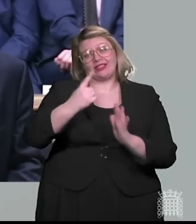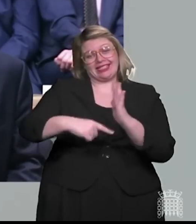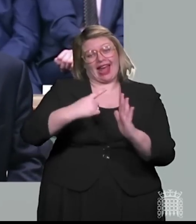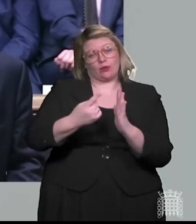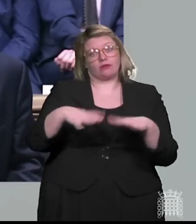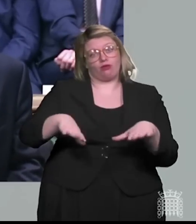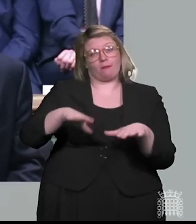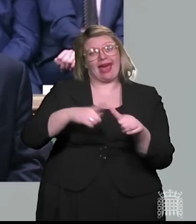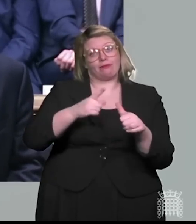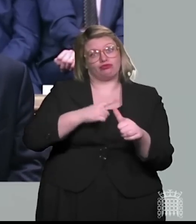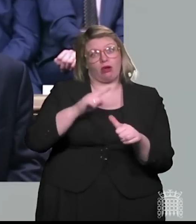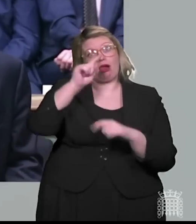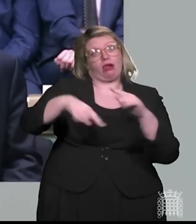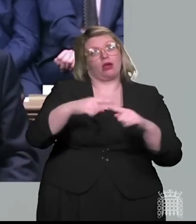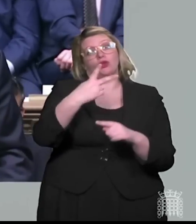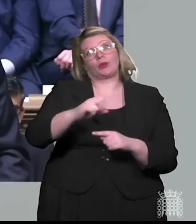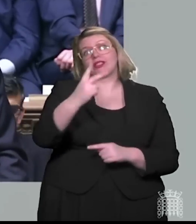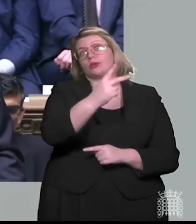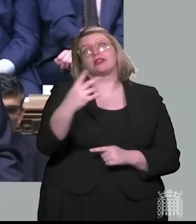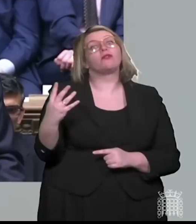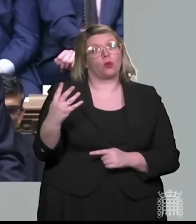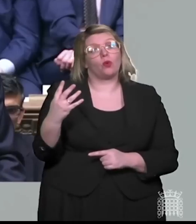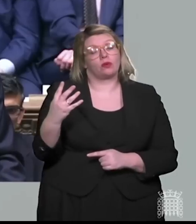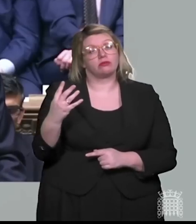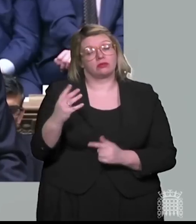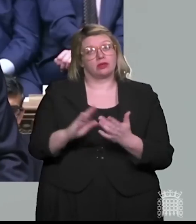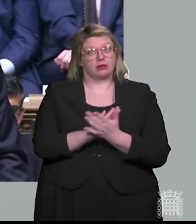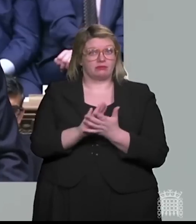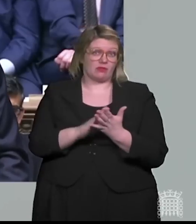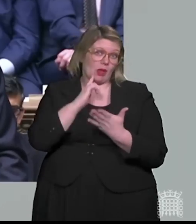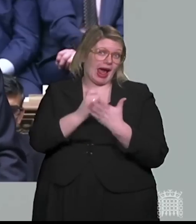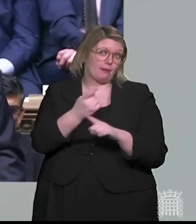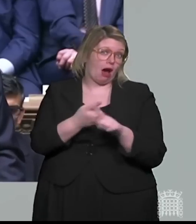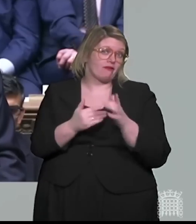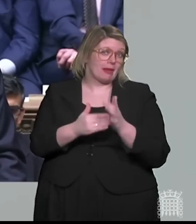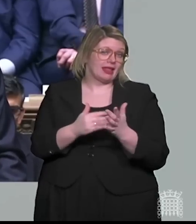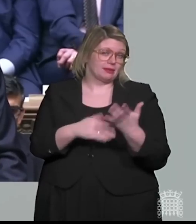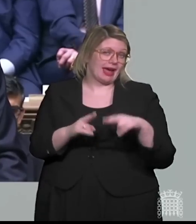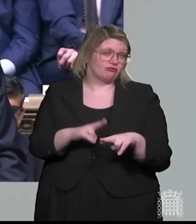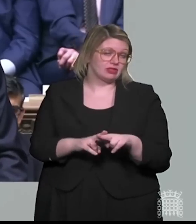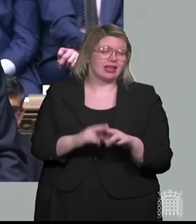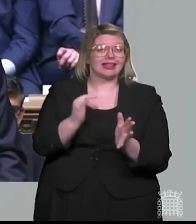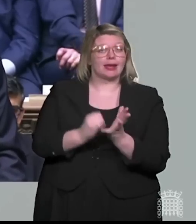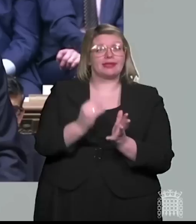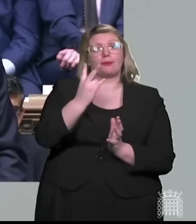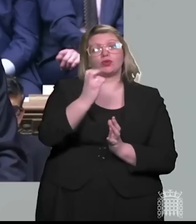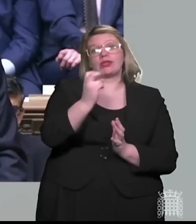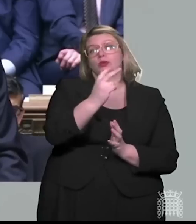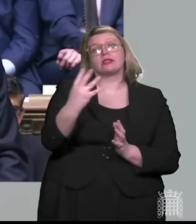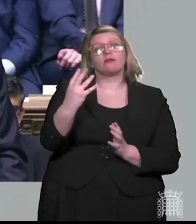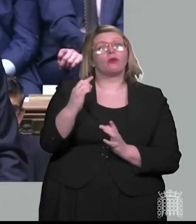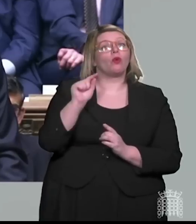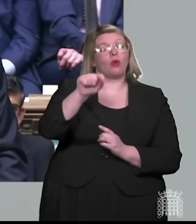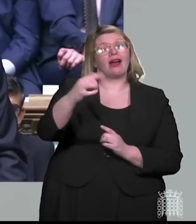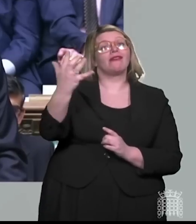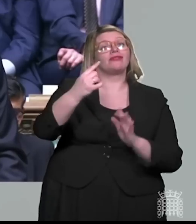from April 2024, helping around 500,000 parents. from September 24, that